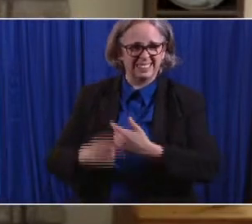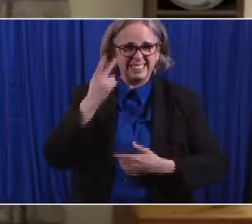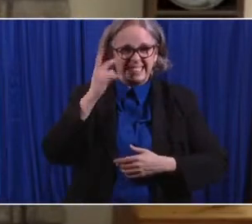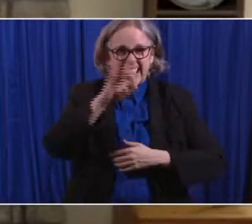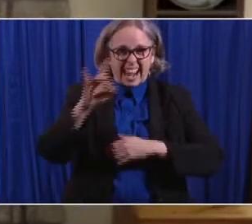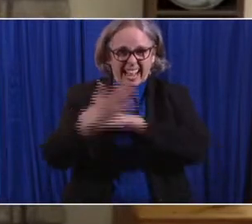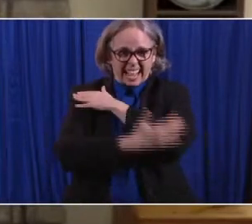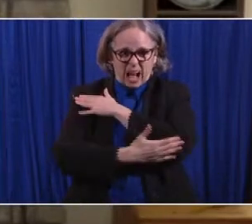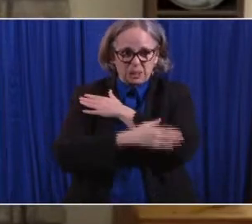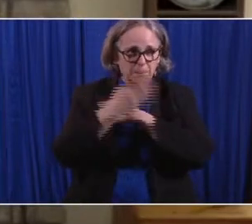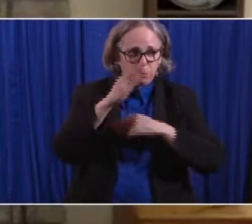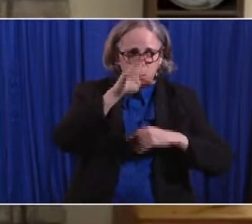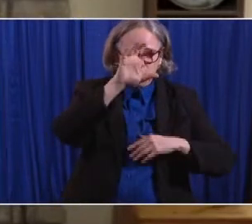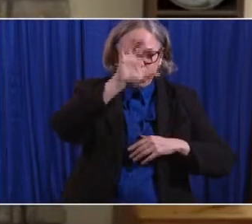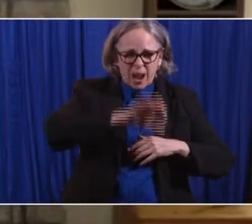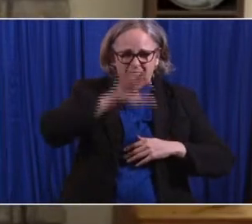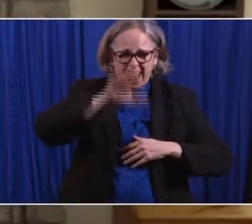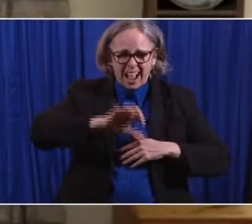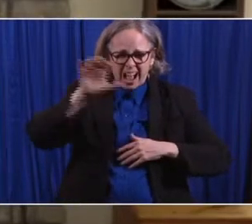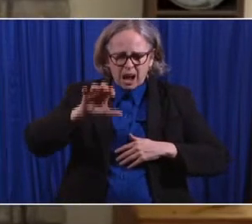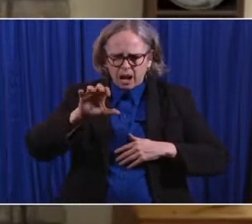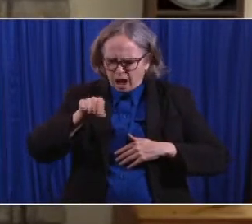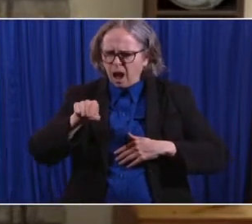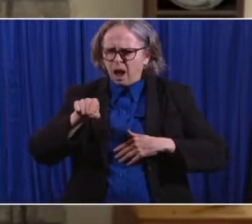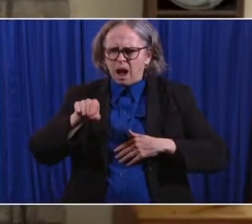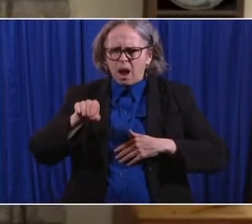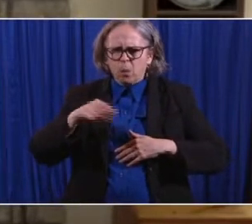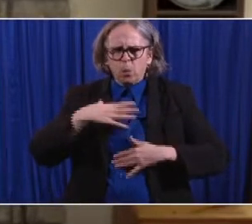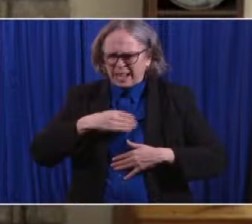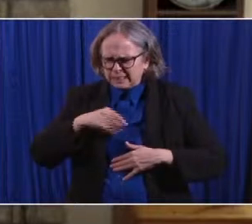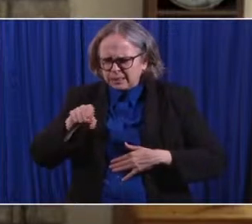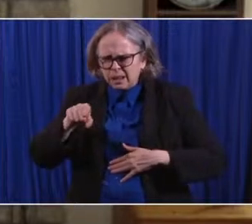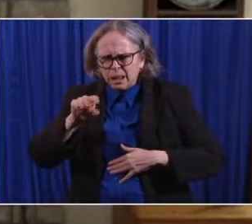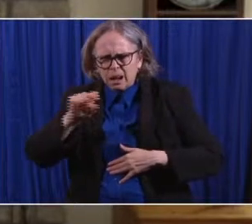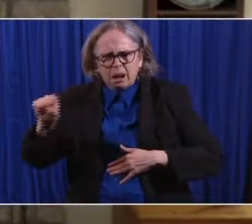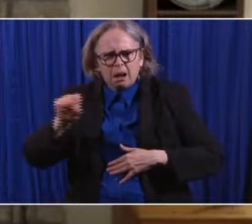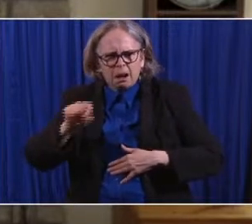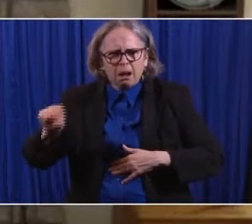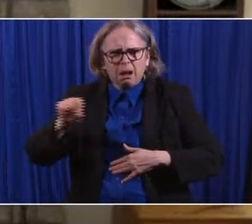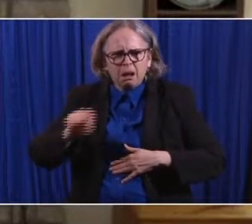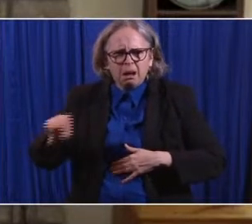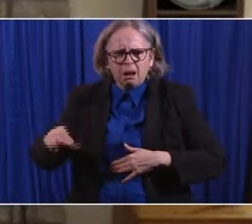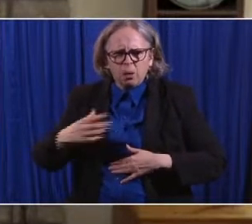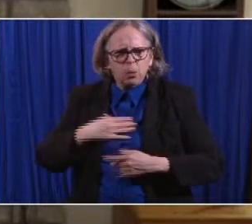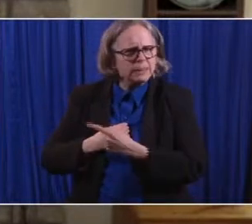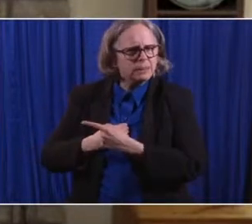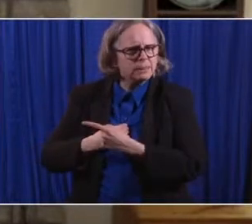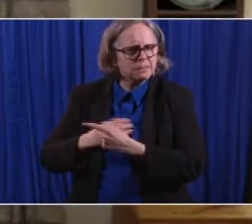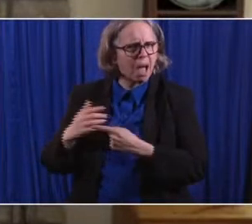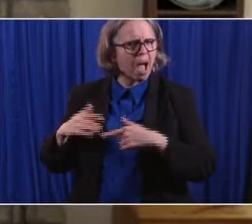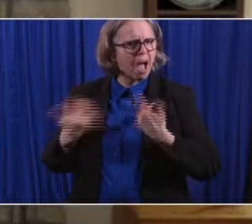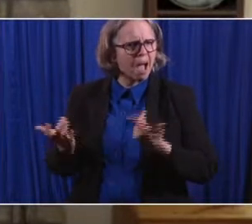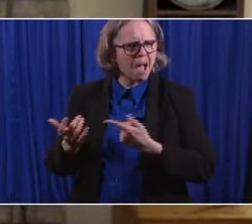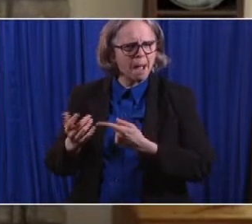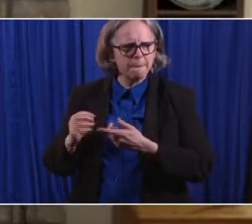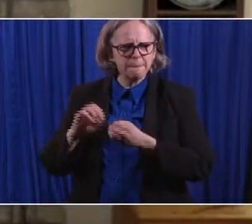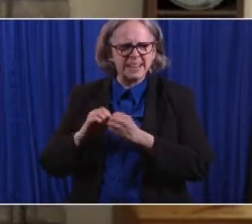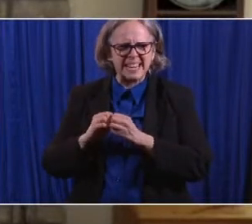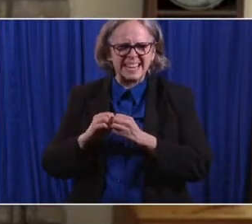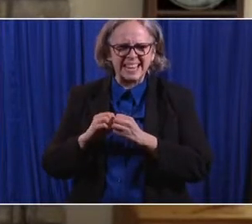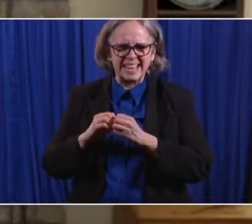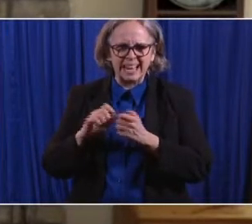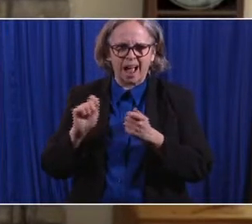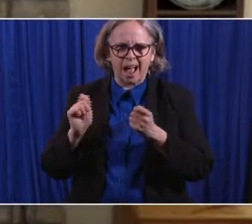highest incidence. What you'll see down the bottom right-hand corner is more of the counties that are in white And those